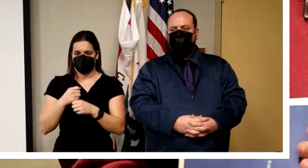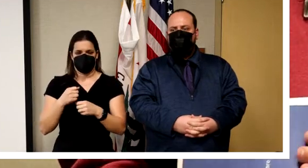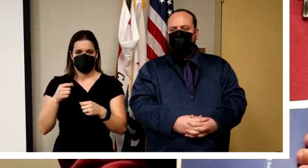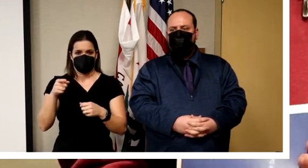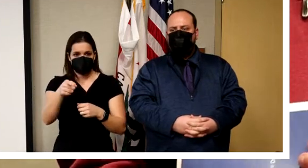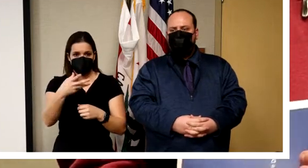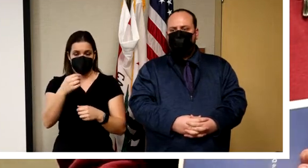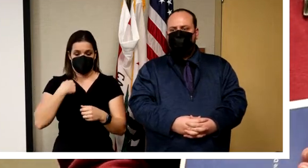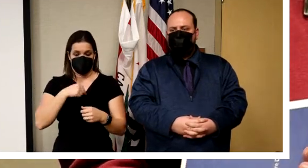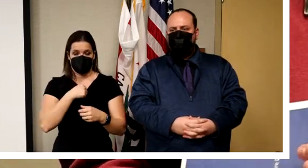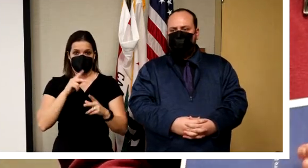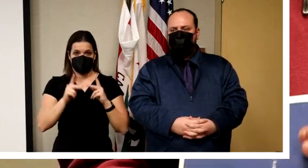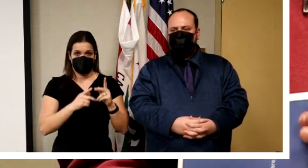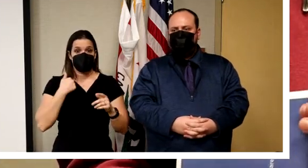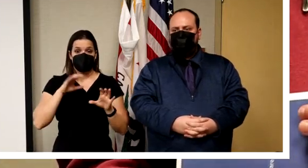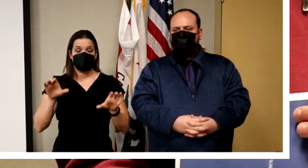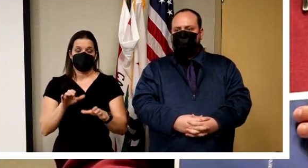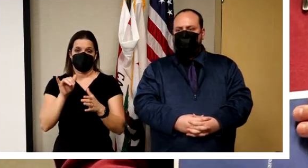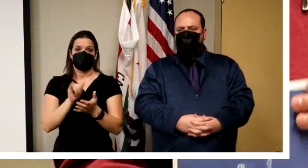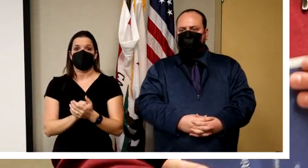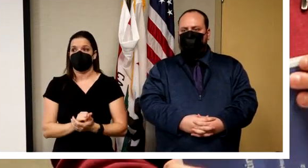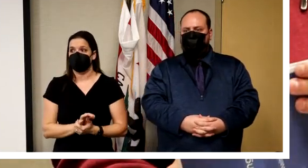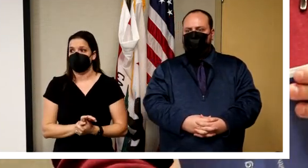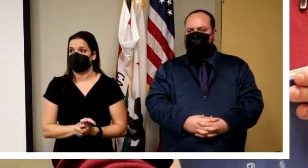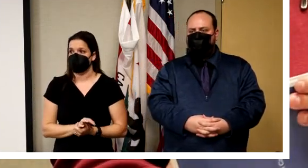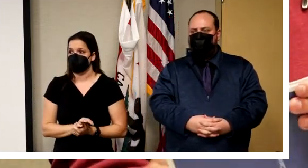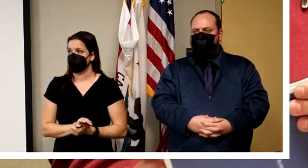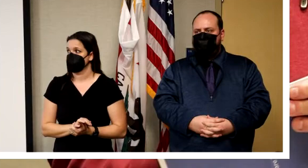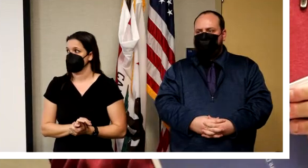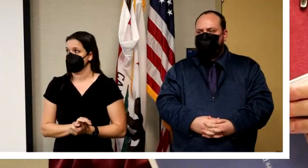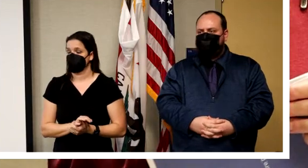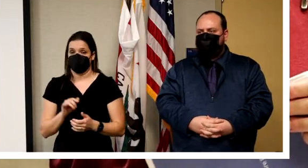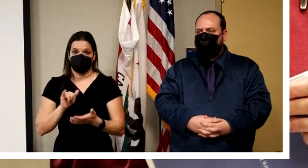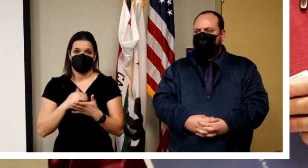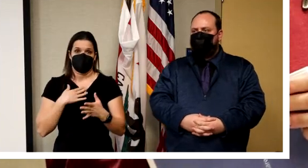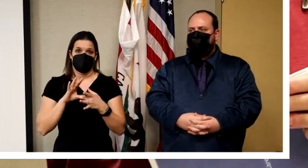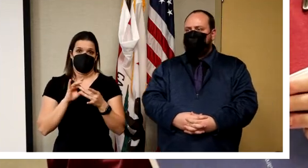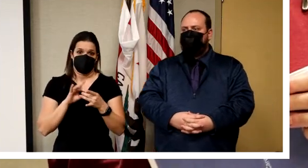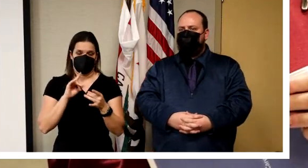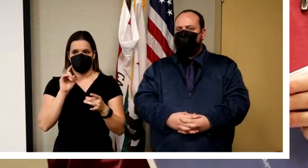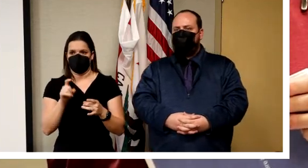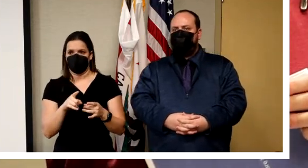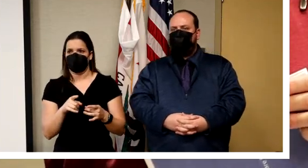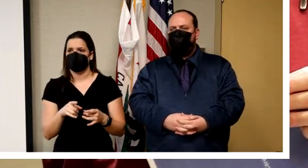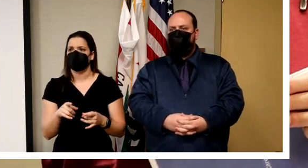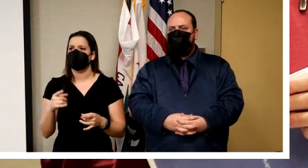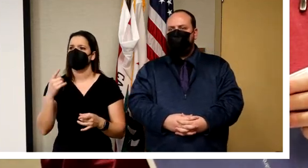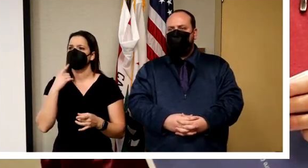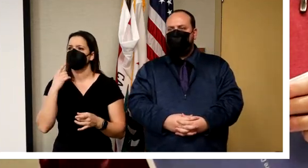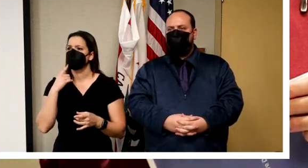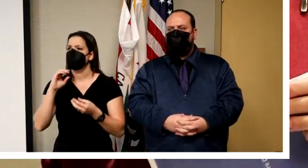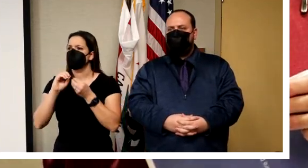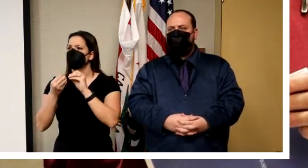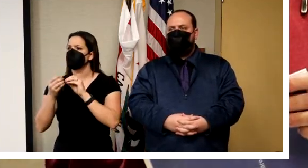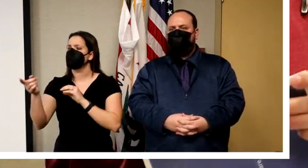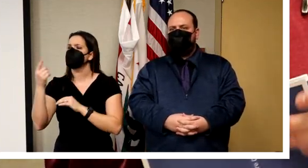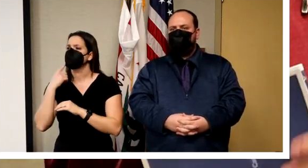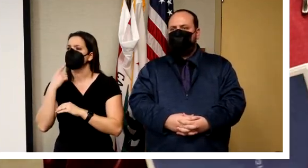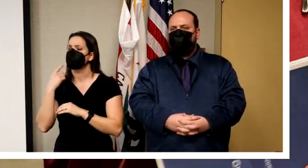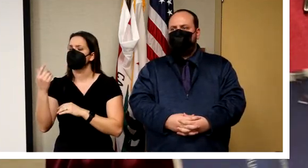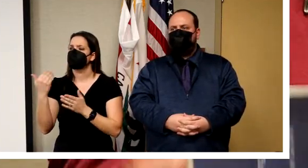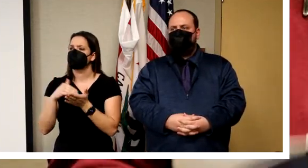public, we can definitely get there. That's my comment or question. Or Can you restate the numbers you said,